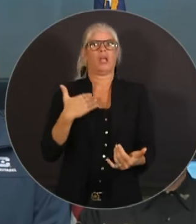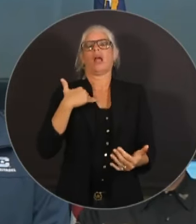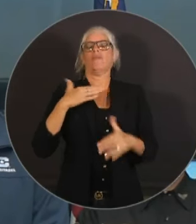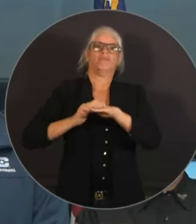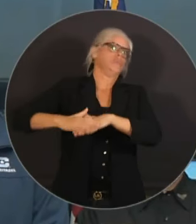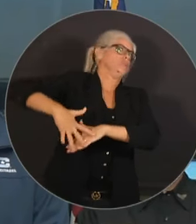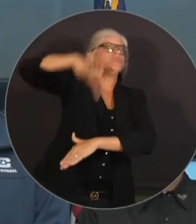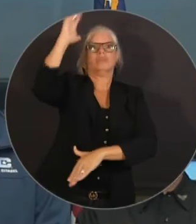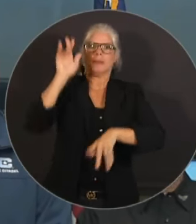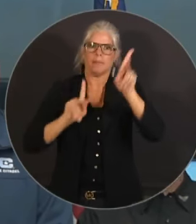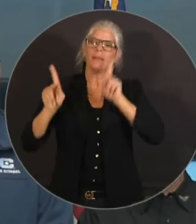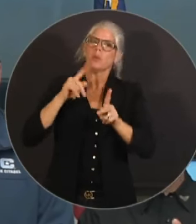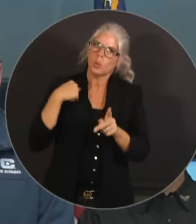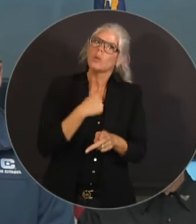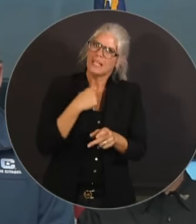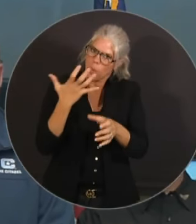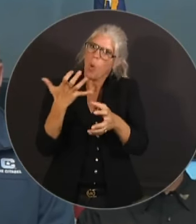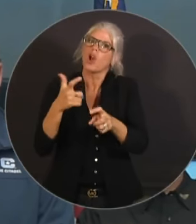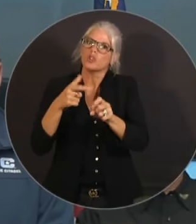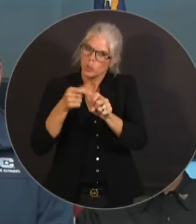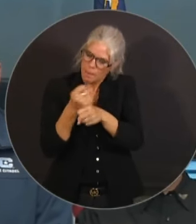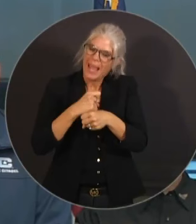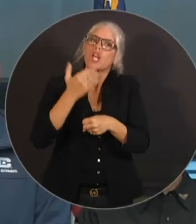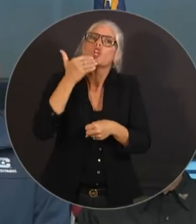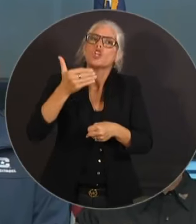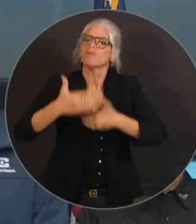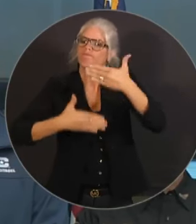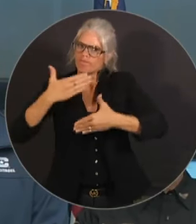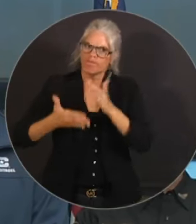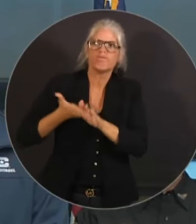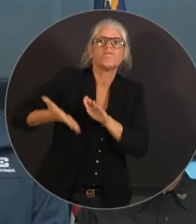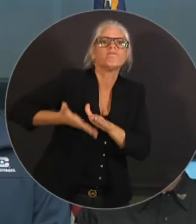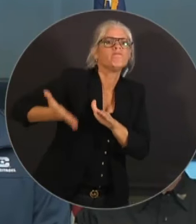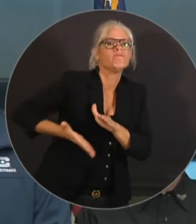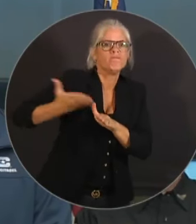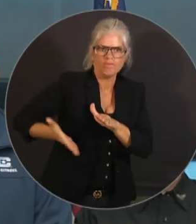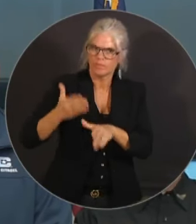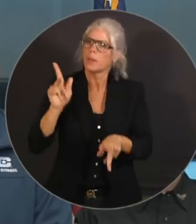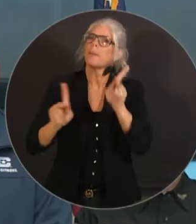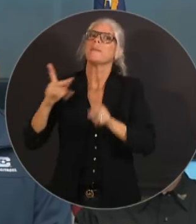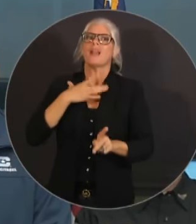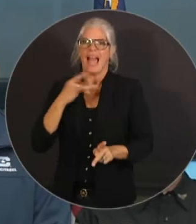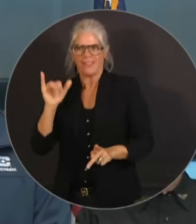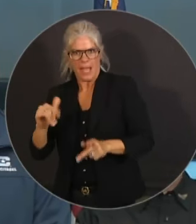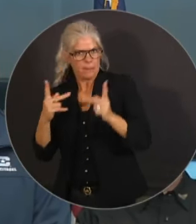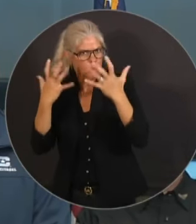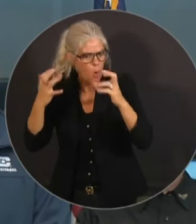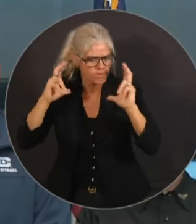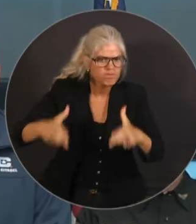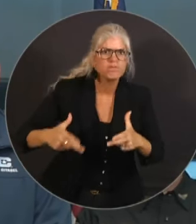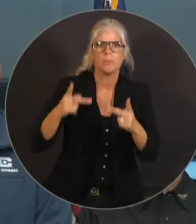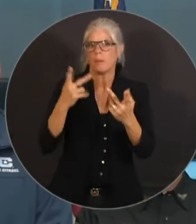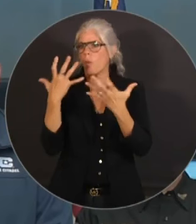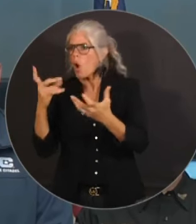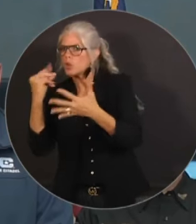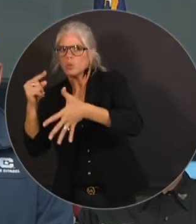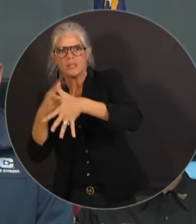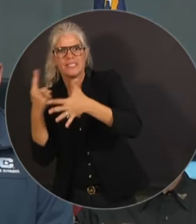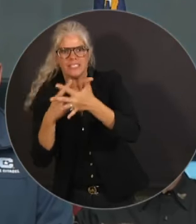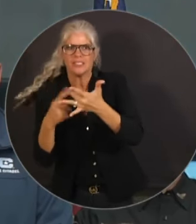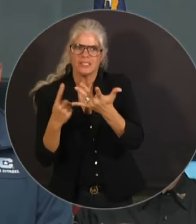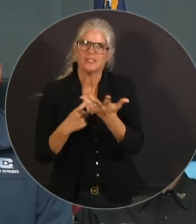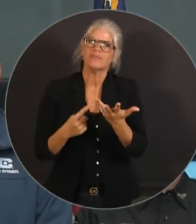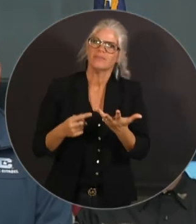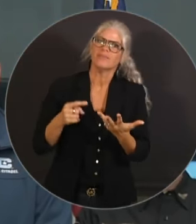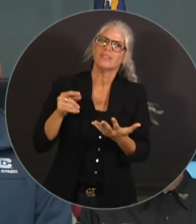create, I think, good momentum. People then want to utilize it, and it won't just be the state in the future. But right now, we're kind of the main show